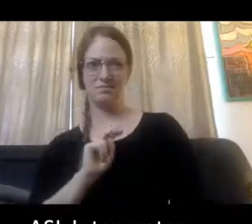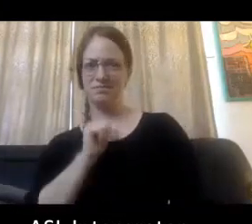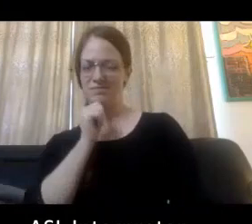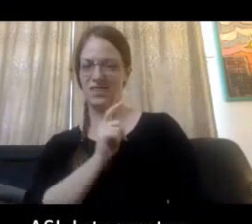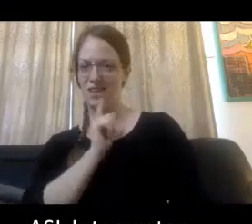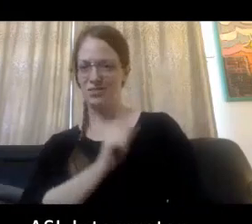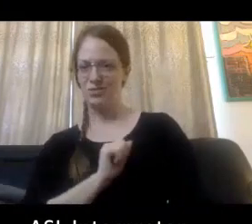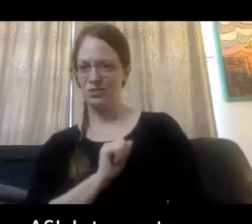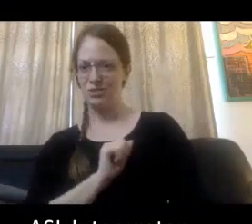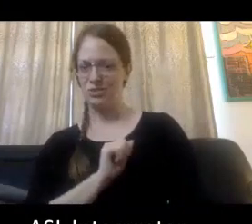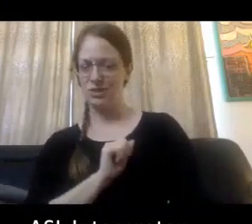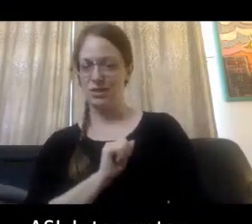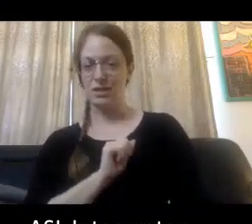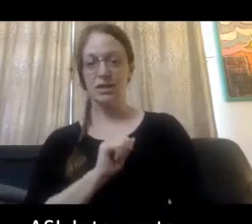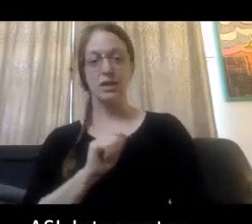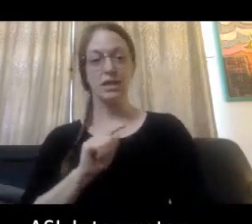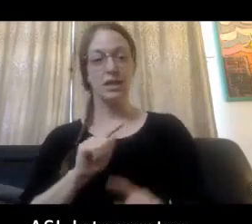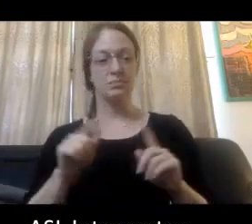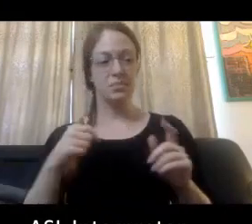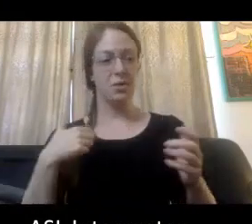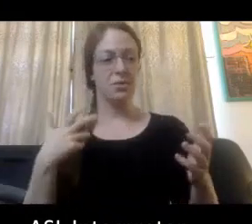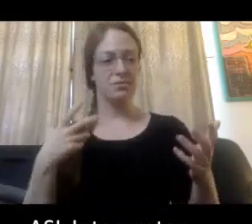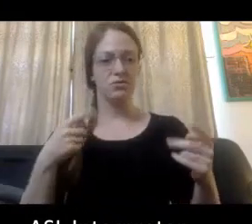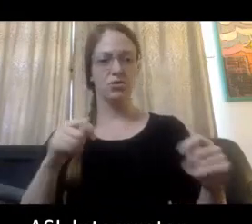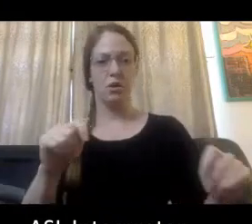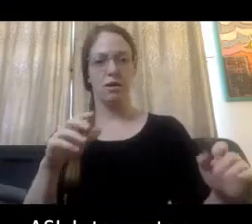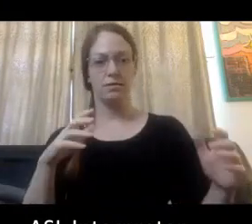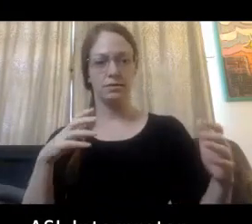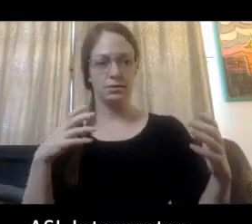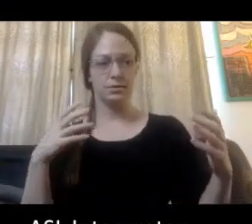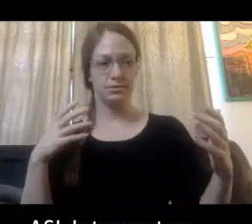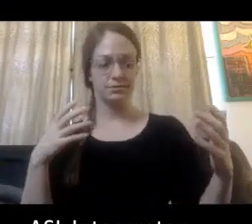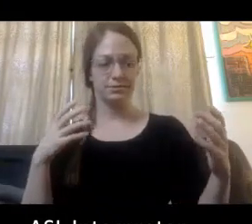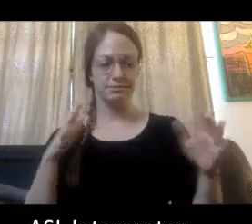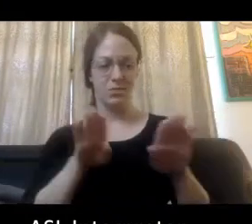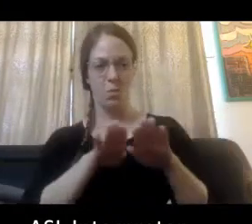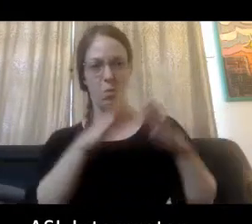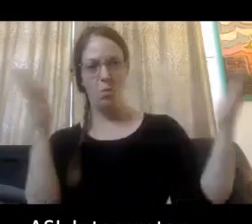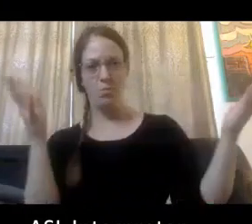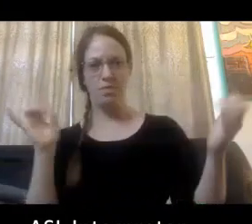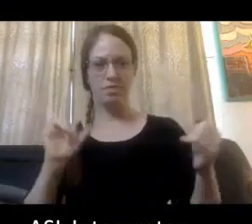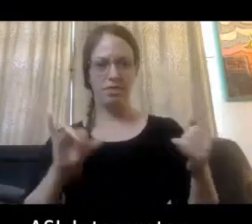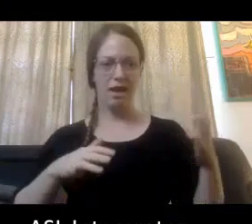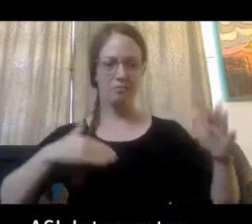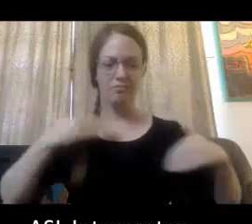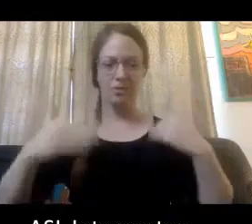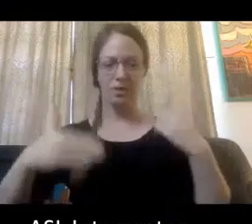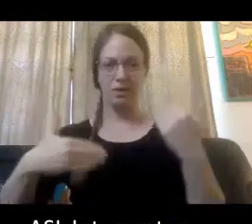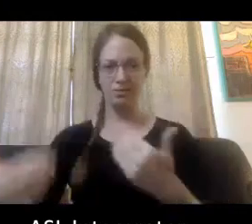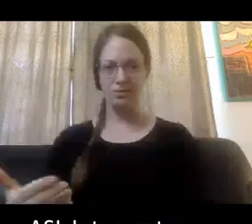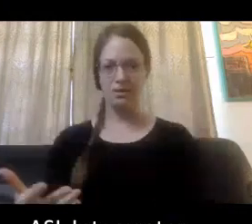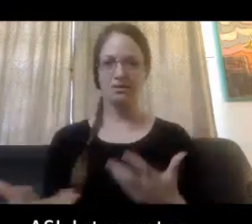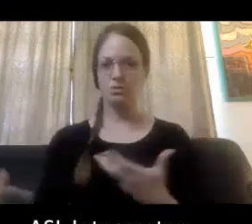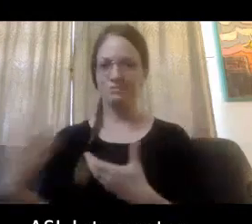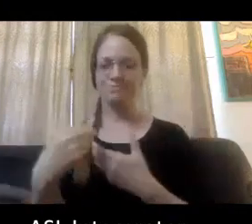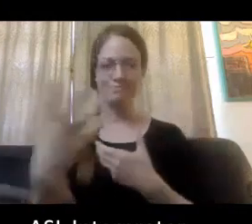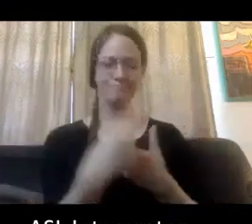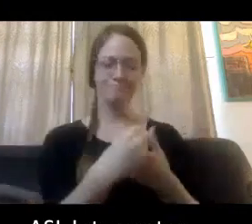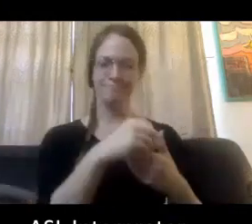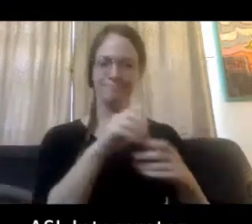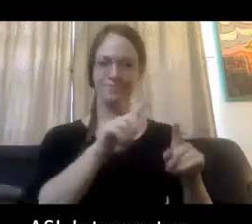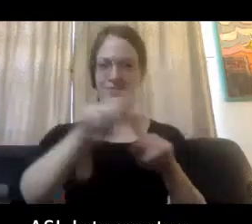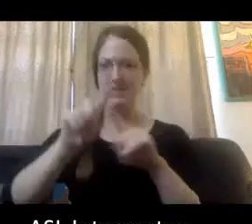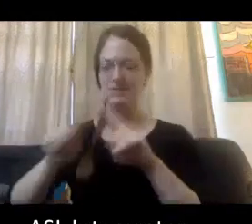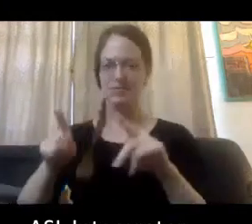But thankfully, once we've had a chance to actually open that discourse and that communication with a lot of the members, they're really